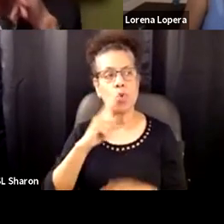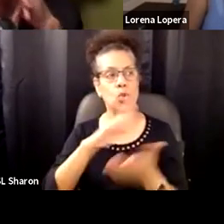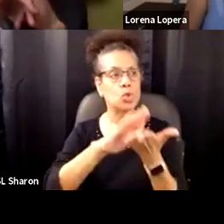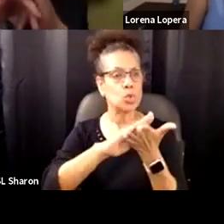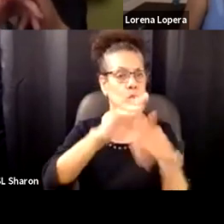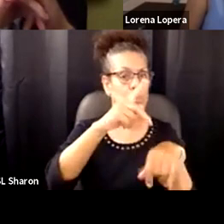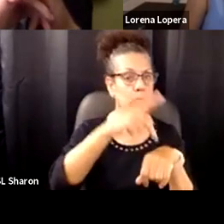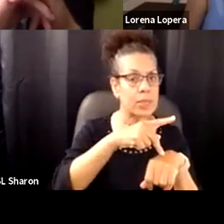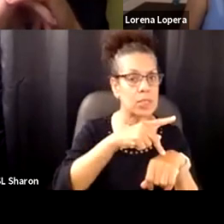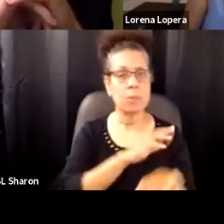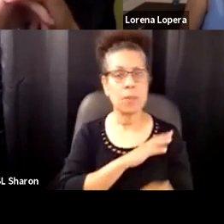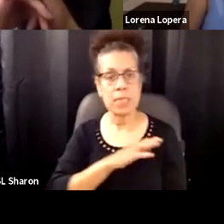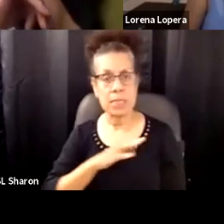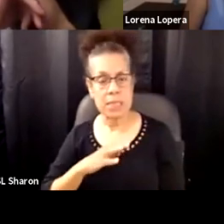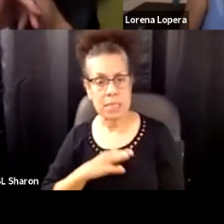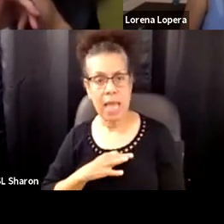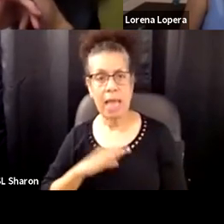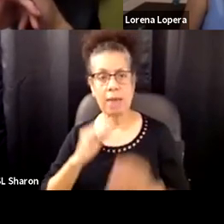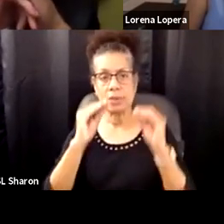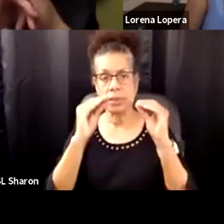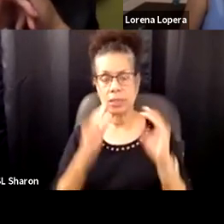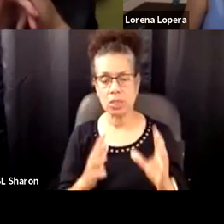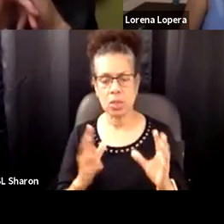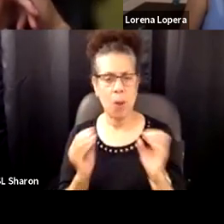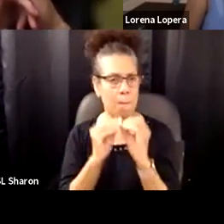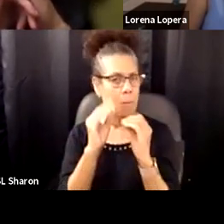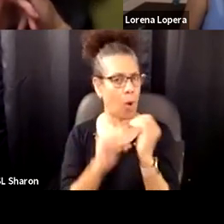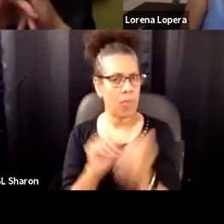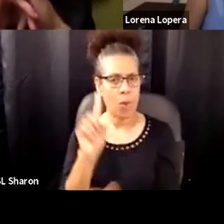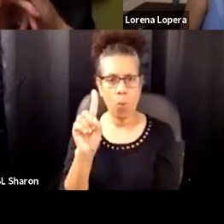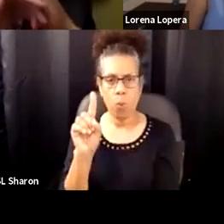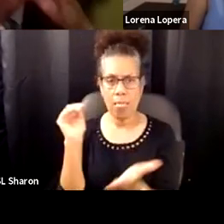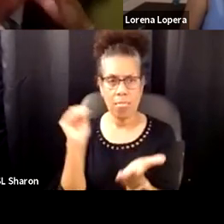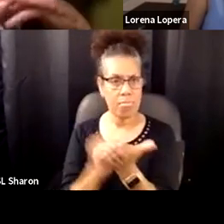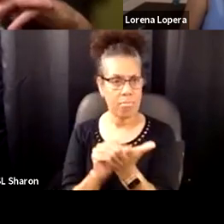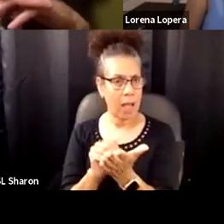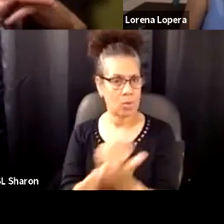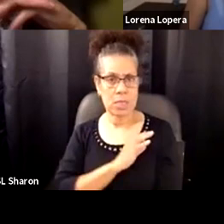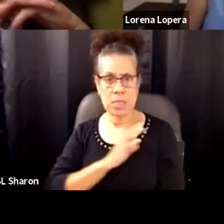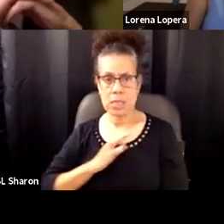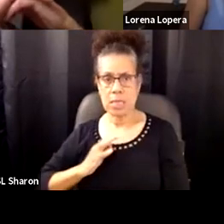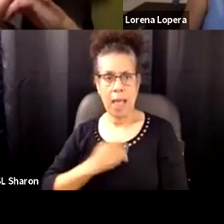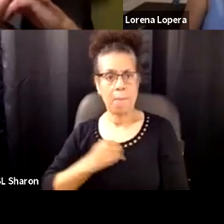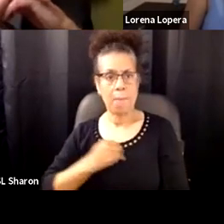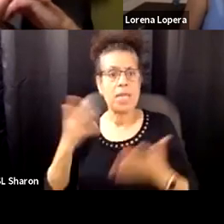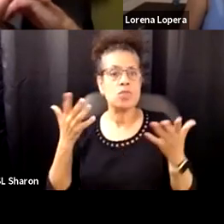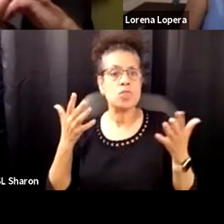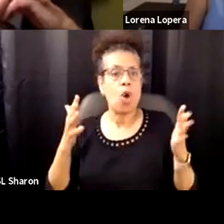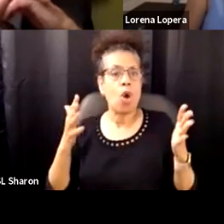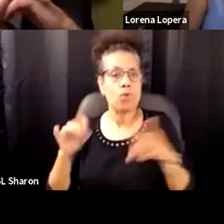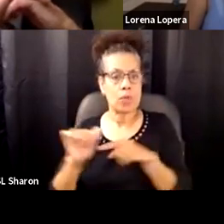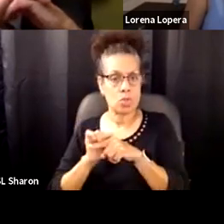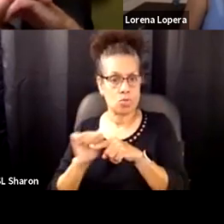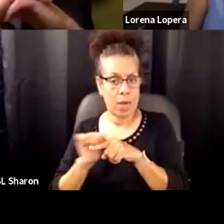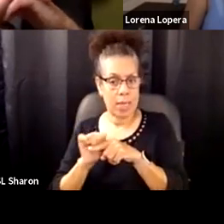staff and teachers more than a thousand people more than a thousand staff members were trained and they